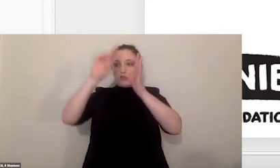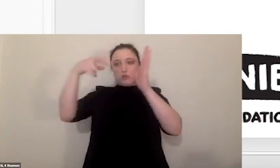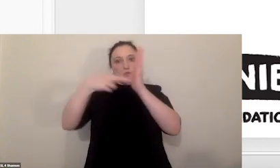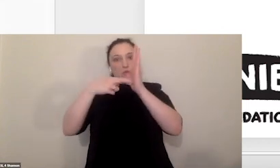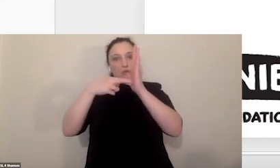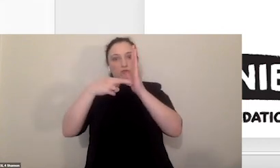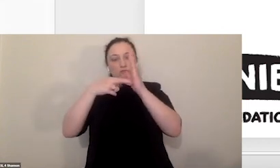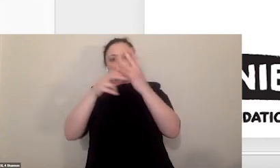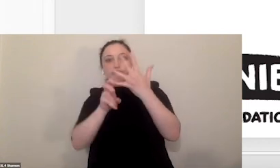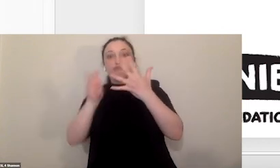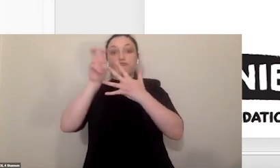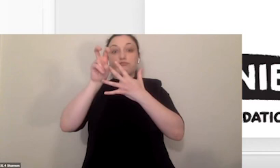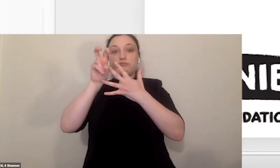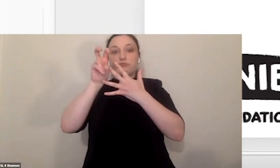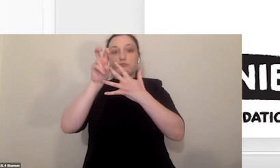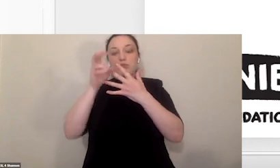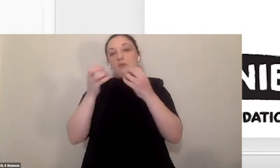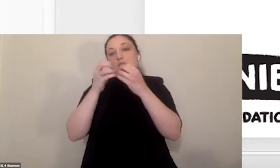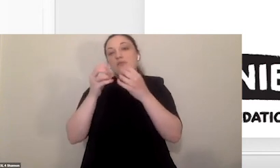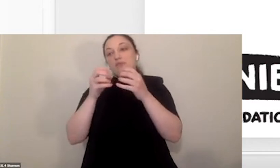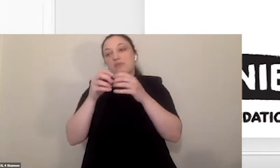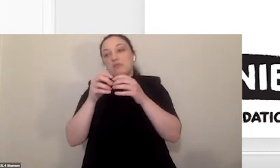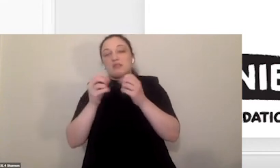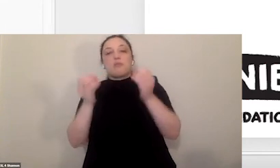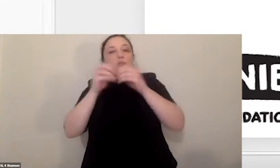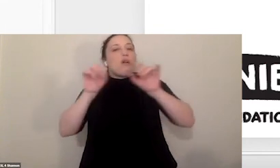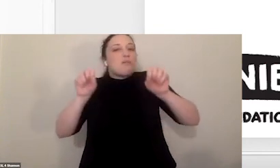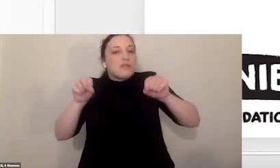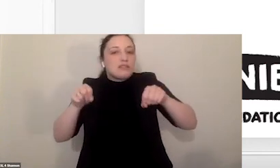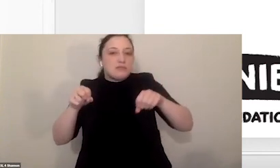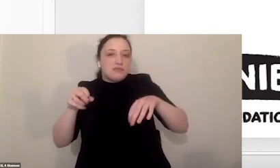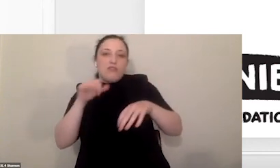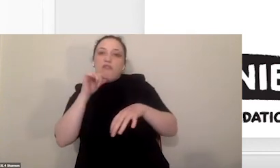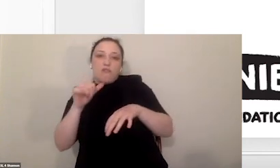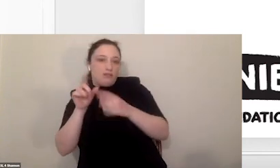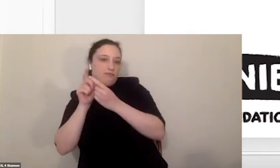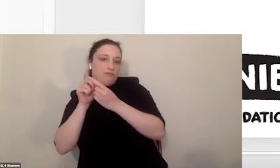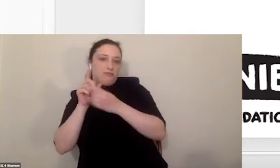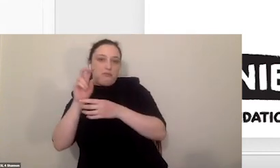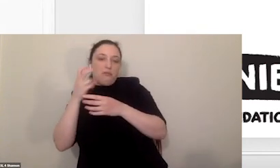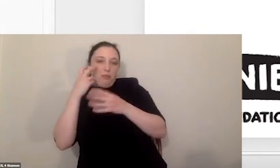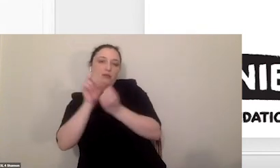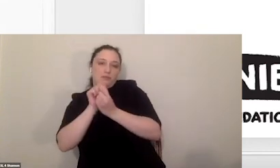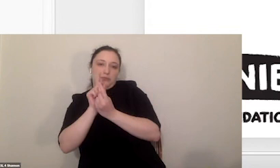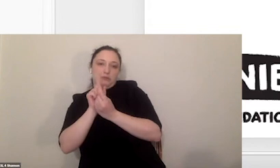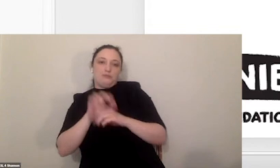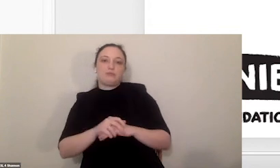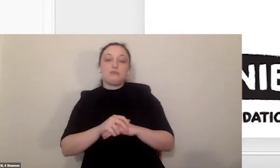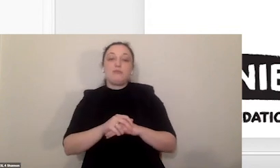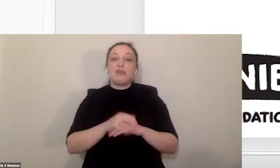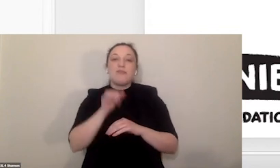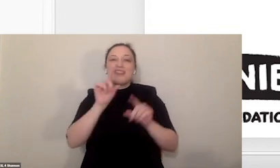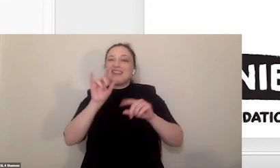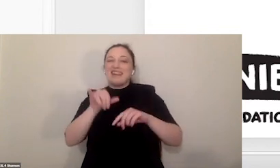those mentorship opportunities didn't necessarily lead to sponsorship, didn't necessarily lead to, I'm going to actually hire you,